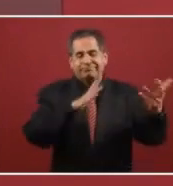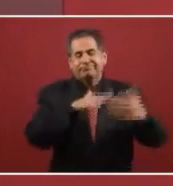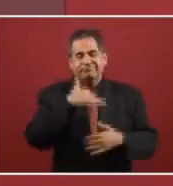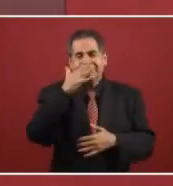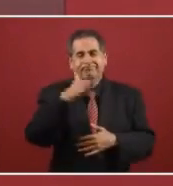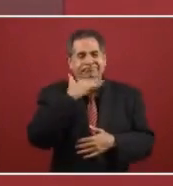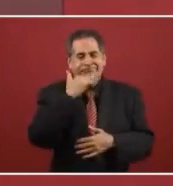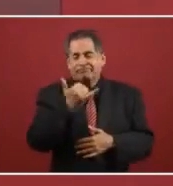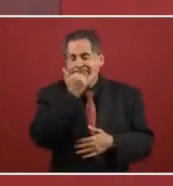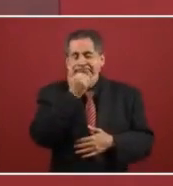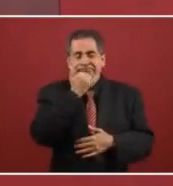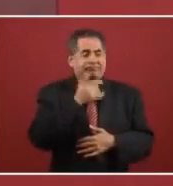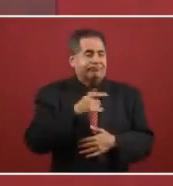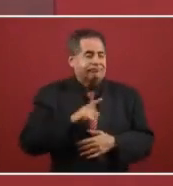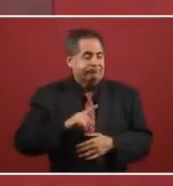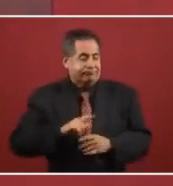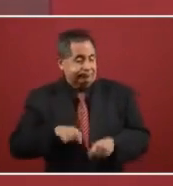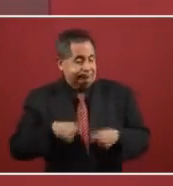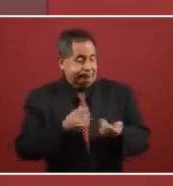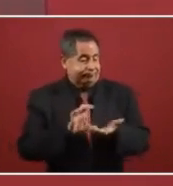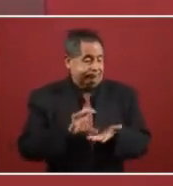It was corrupted.